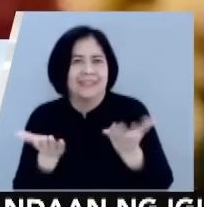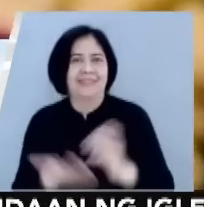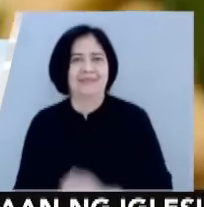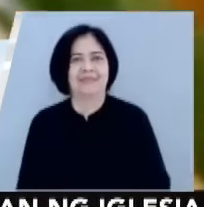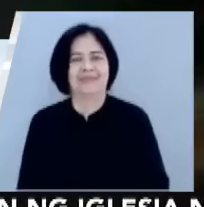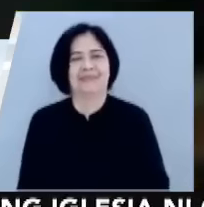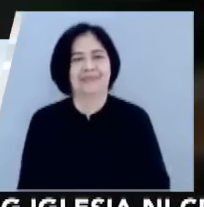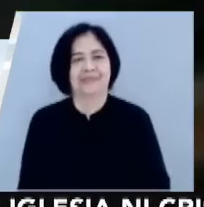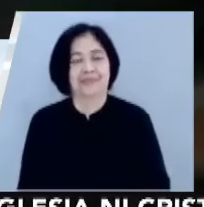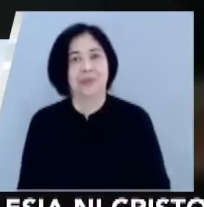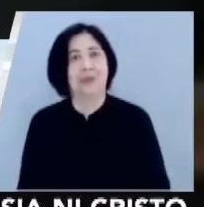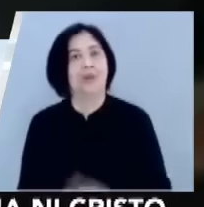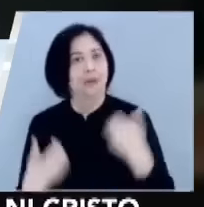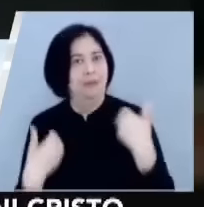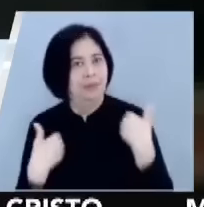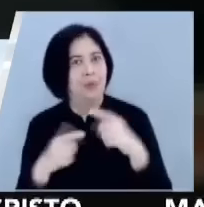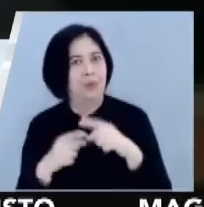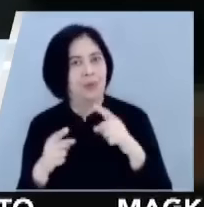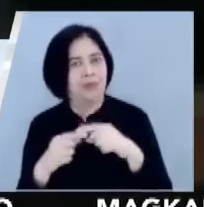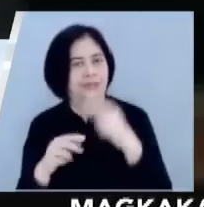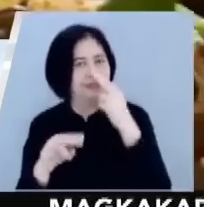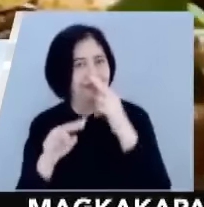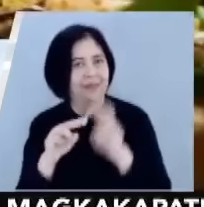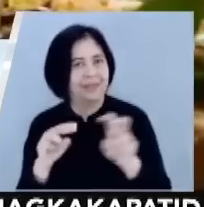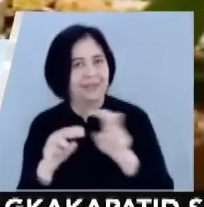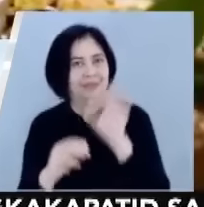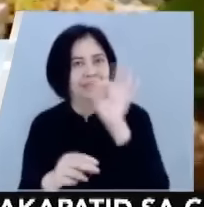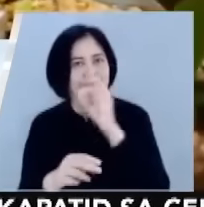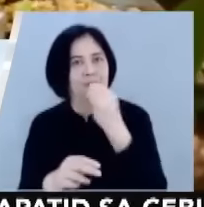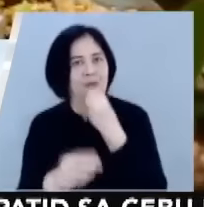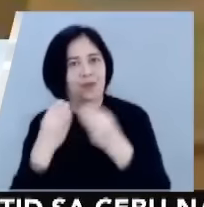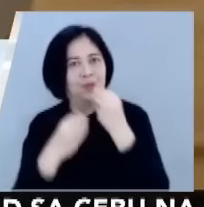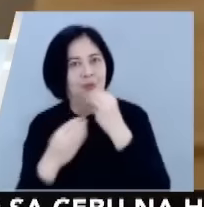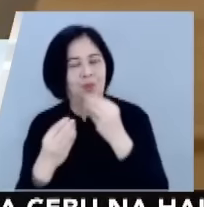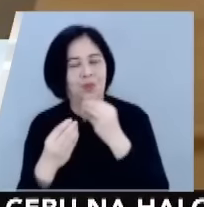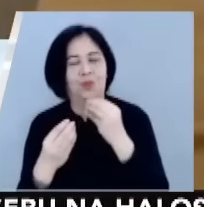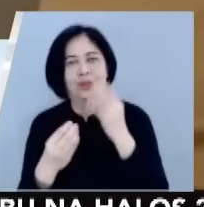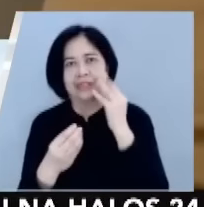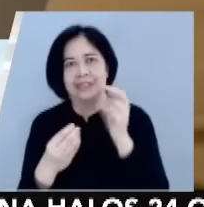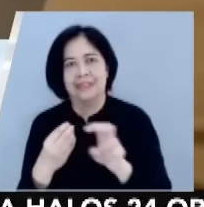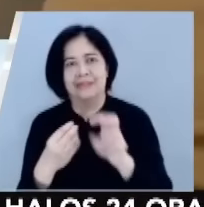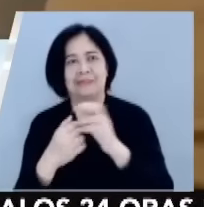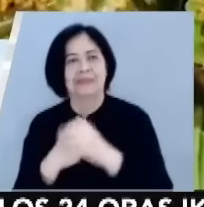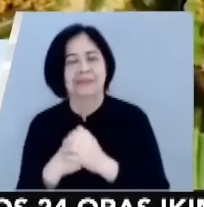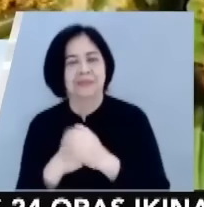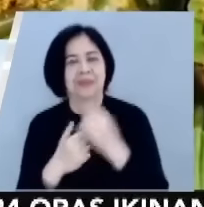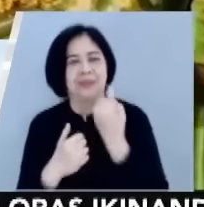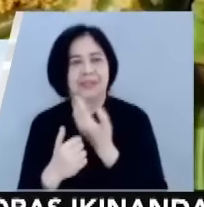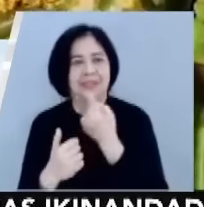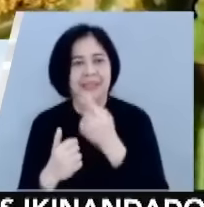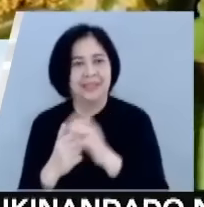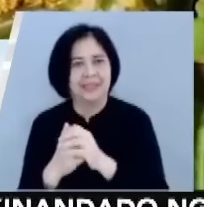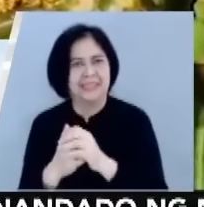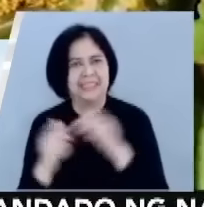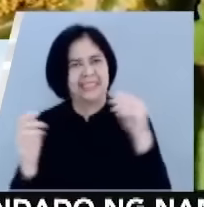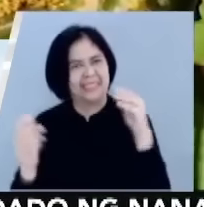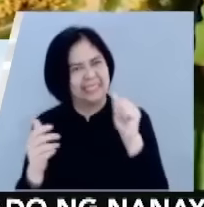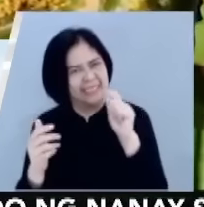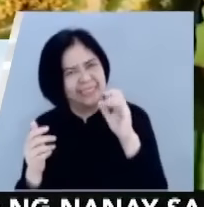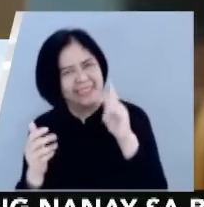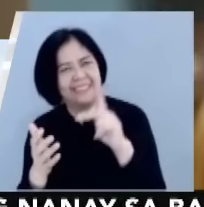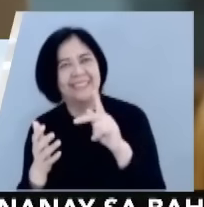Hindi rin mawawala sa kanyang fun trip ang Pinoy food trip. The Budo fight is ready. We say, attack. Or we